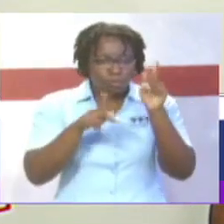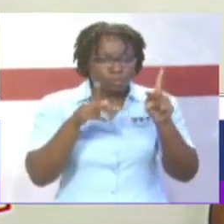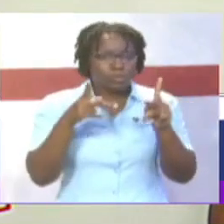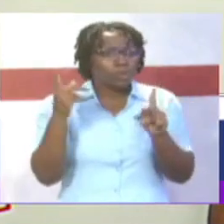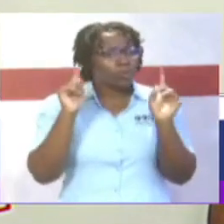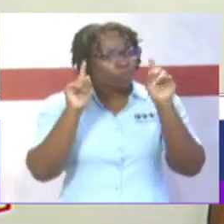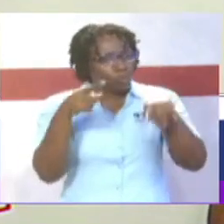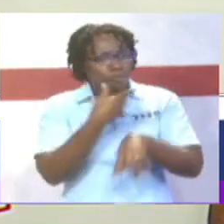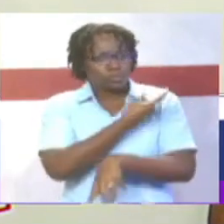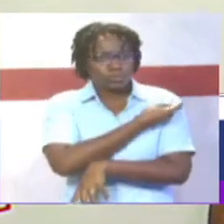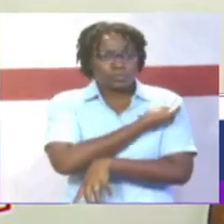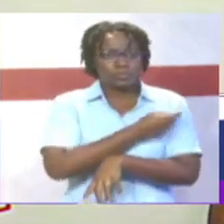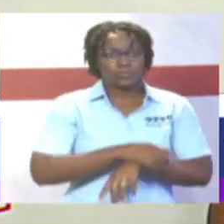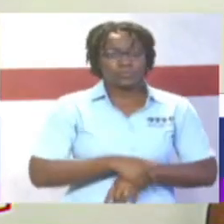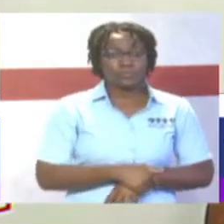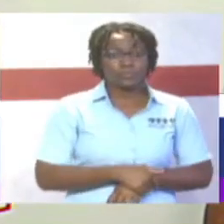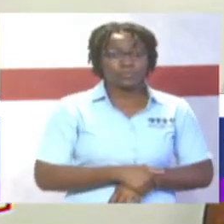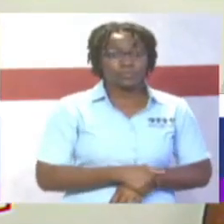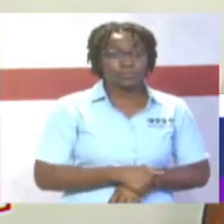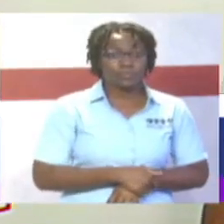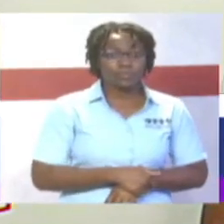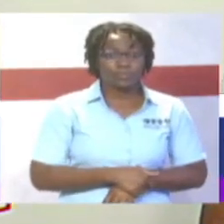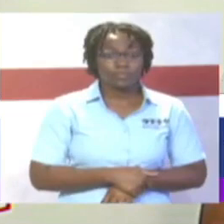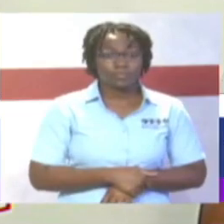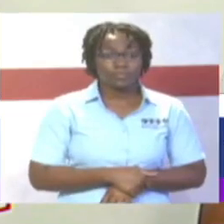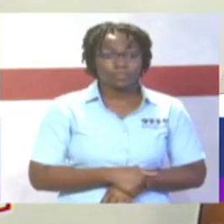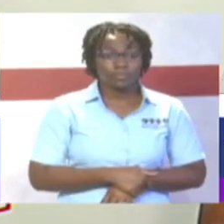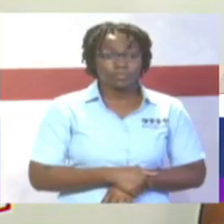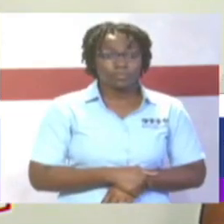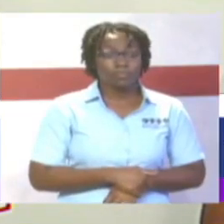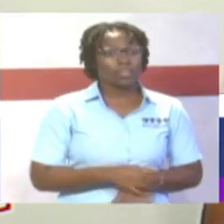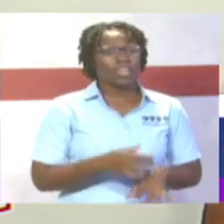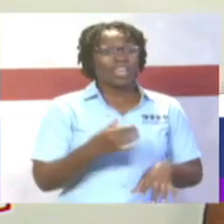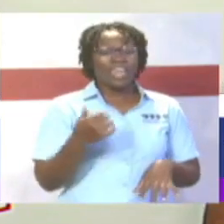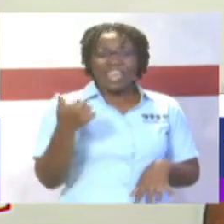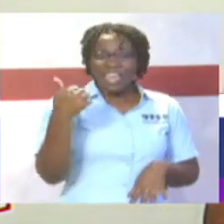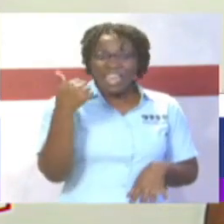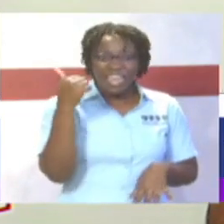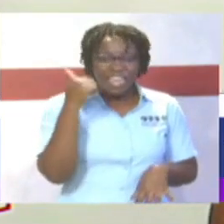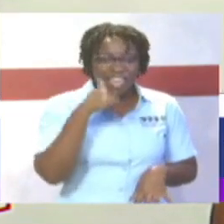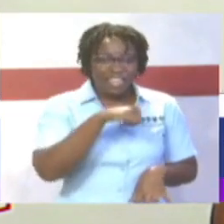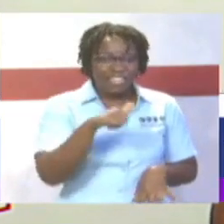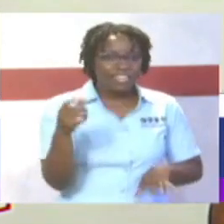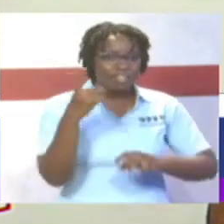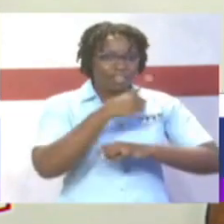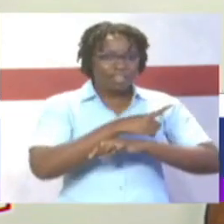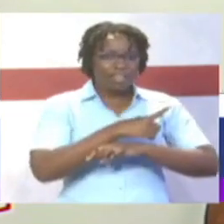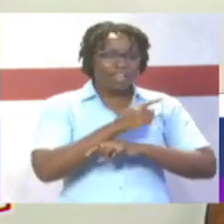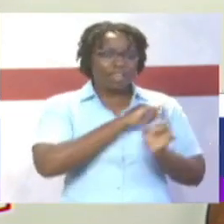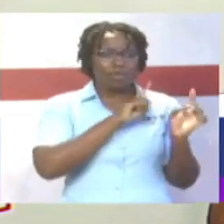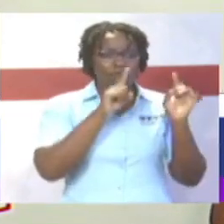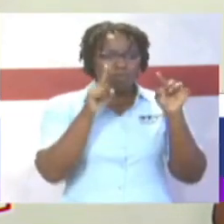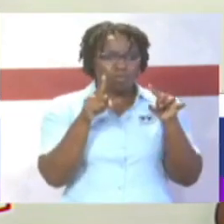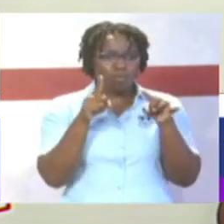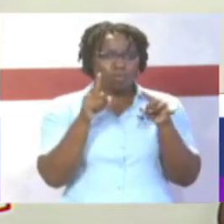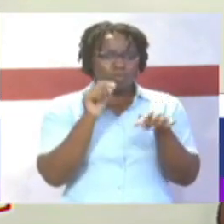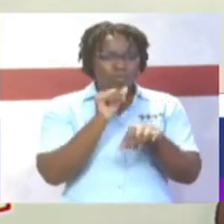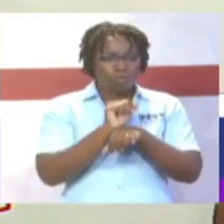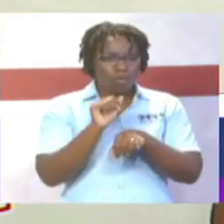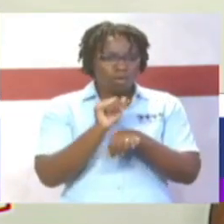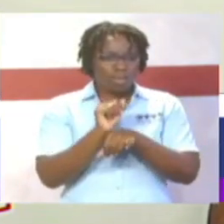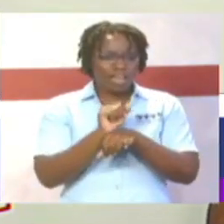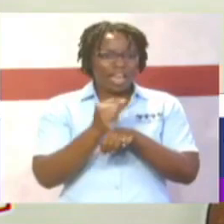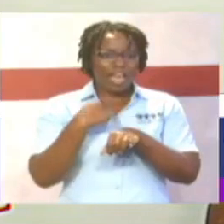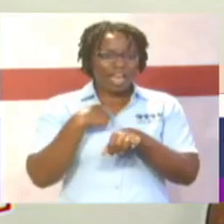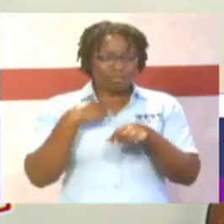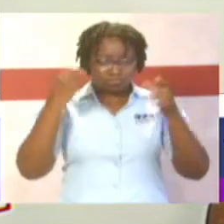On any given day, I am donned in my personal protective equipment, or PPE, which is what I wear as a measure